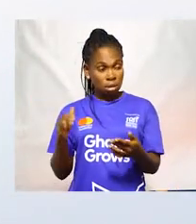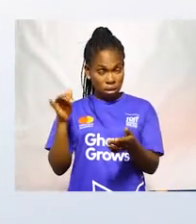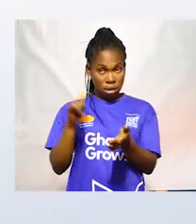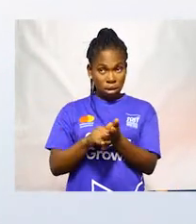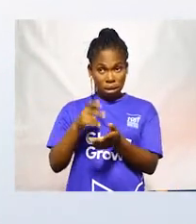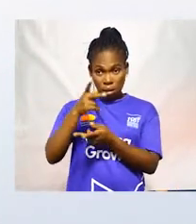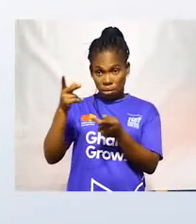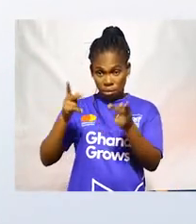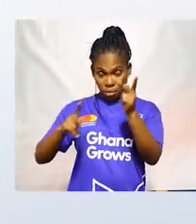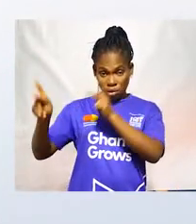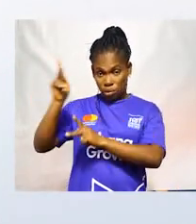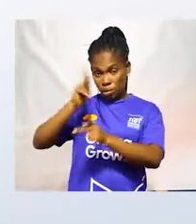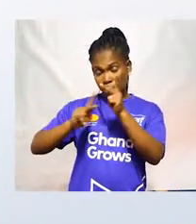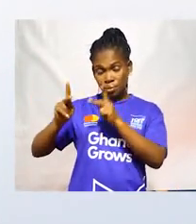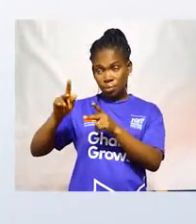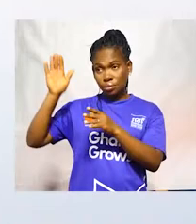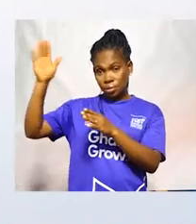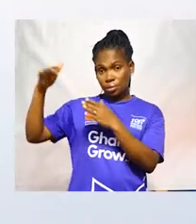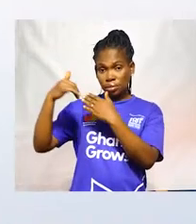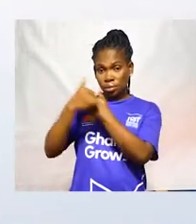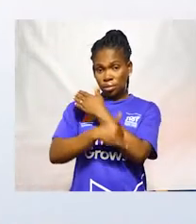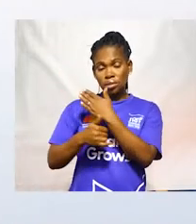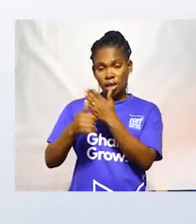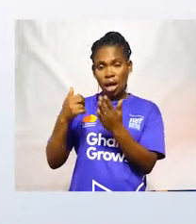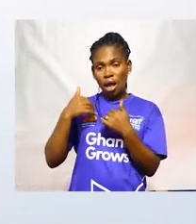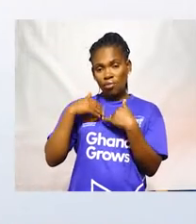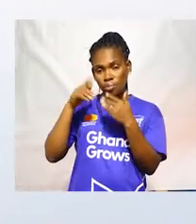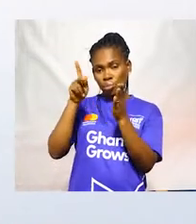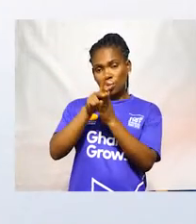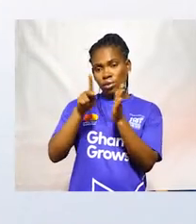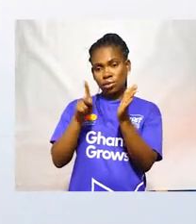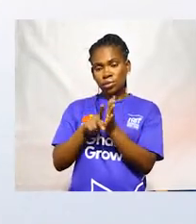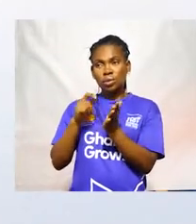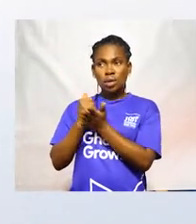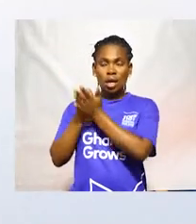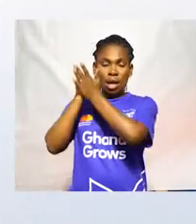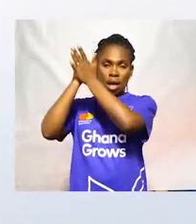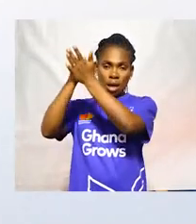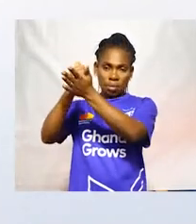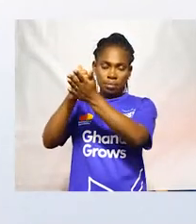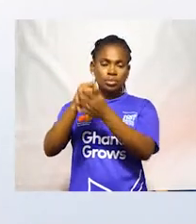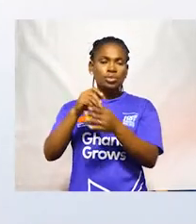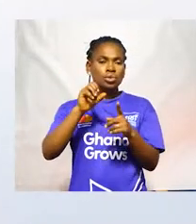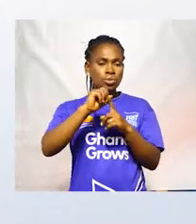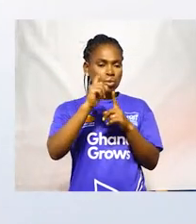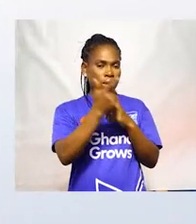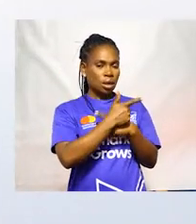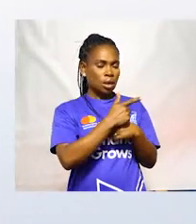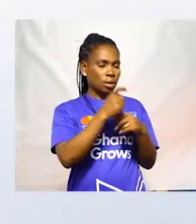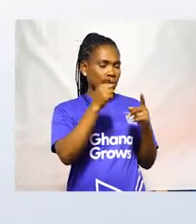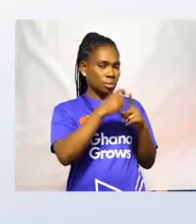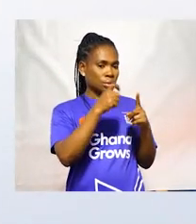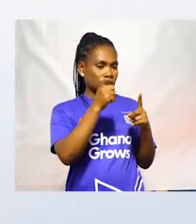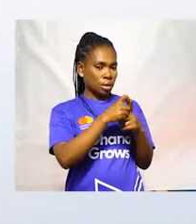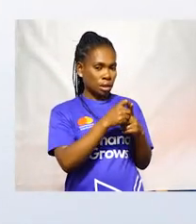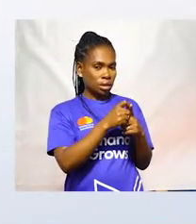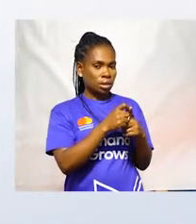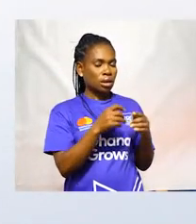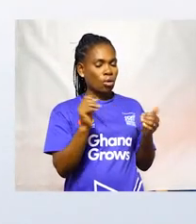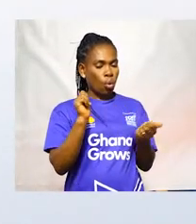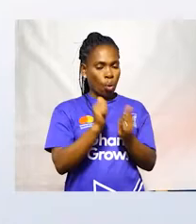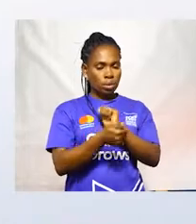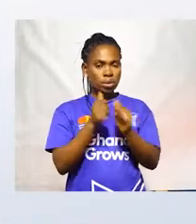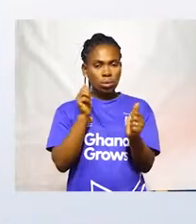countries have policy to help them. And so our local rice farmers, for instance, are competing with people who go for loans